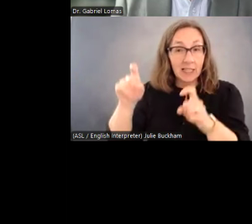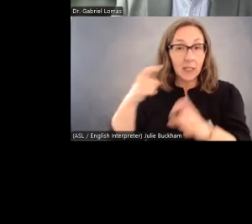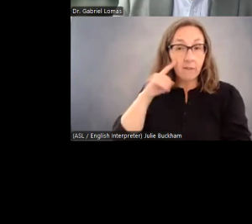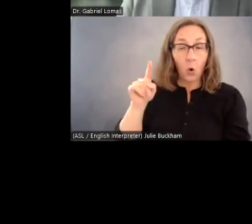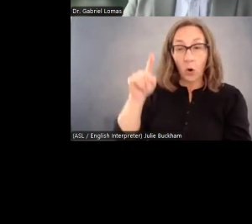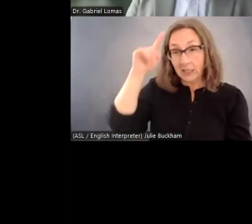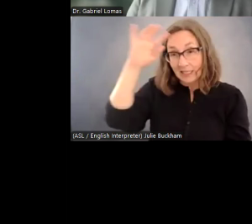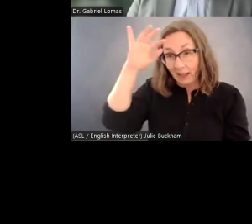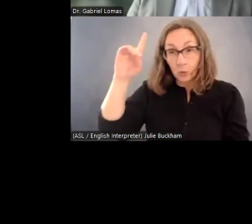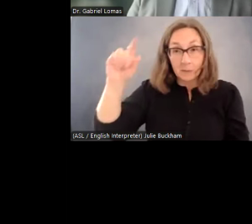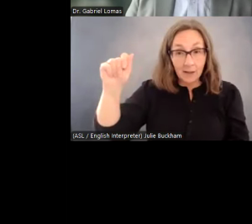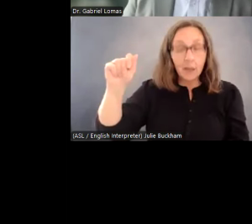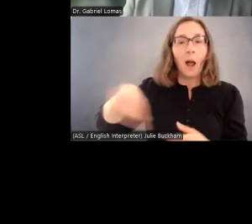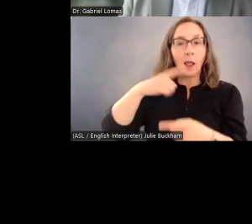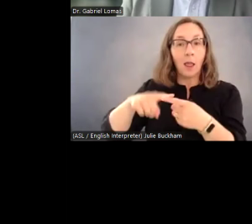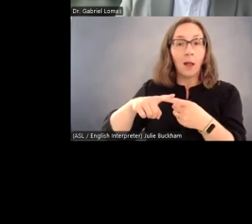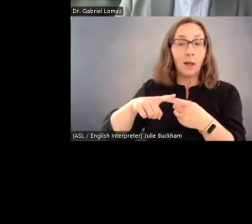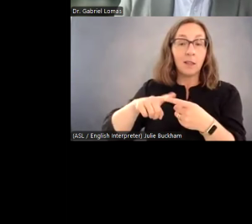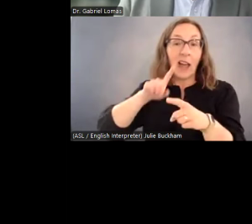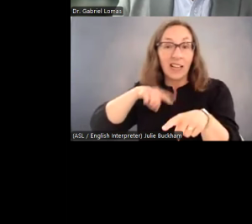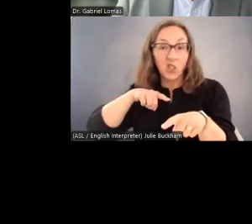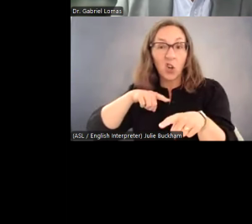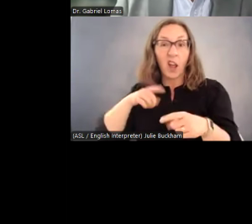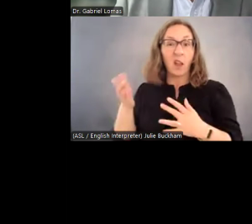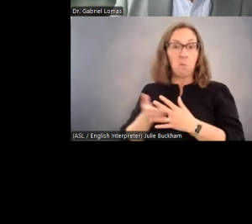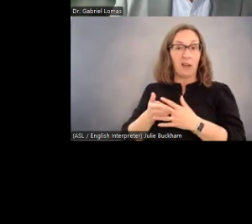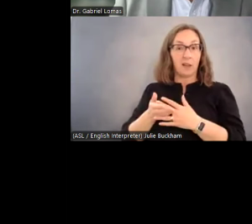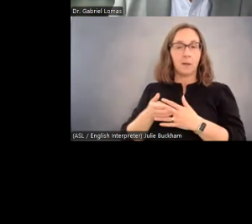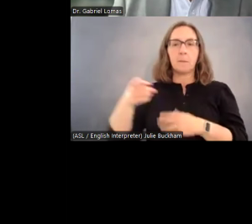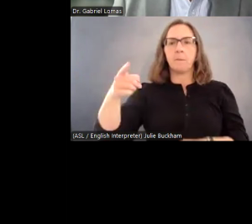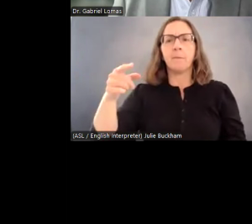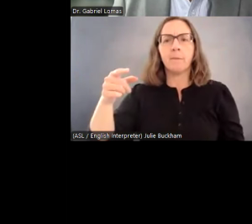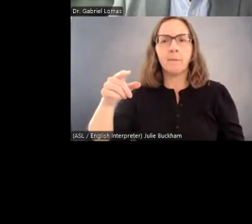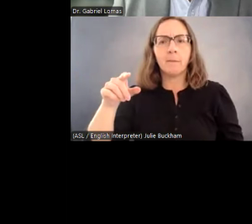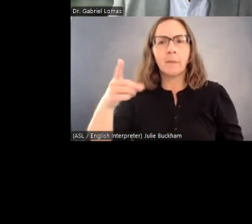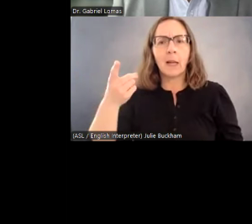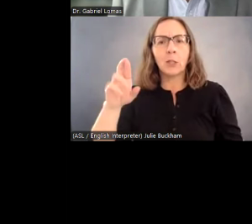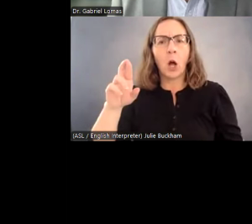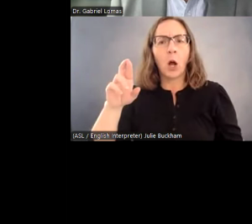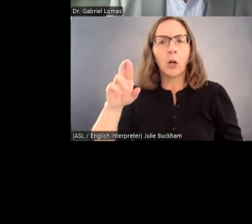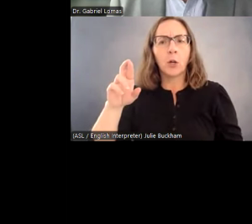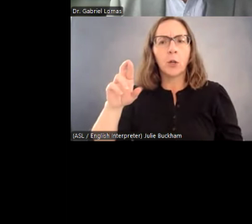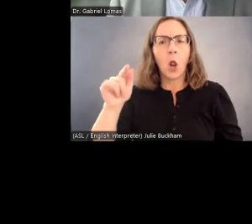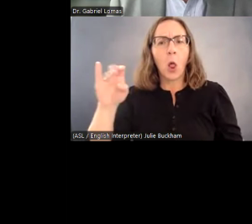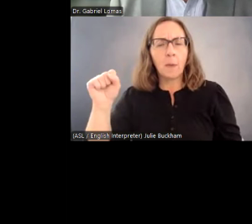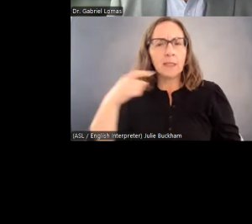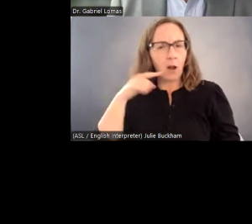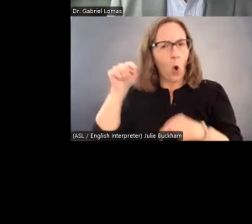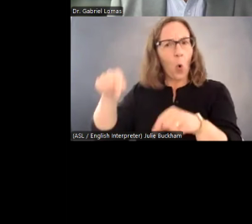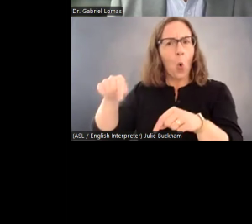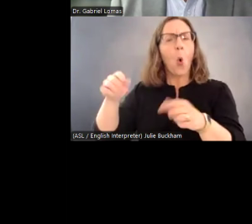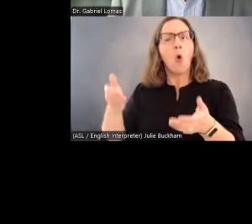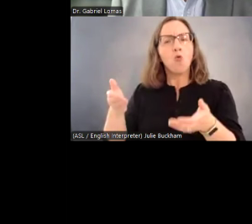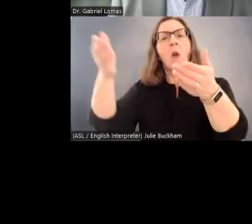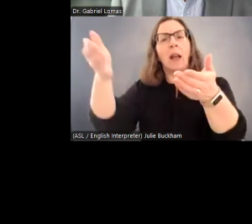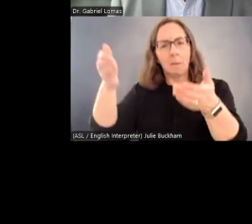answer that, and then we could take a break. Sure. Okay, let me read the question. Is it this one? What is recommended cognitive testing